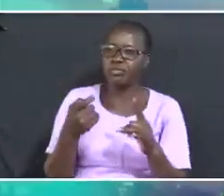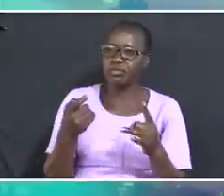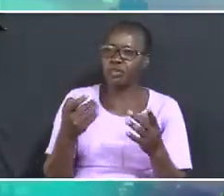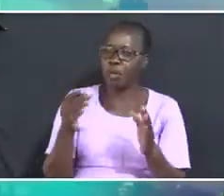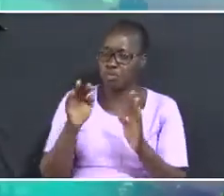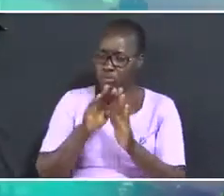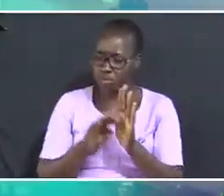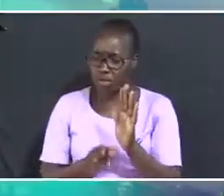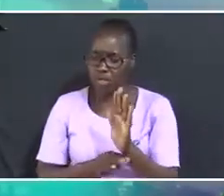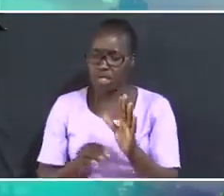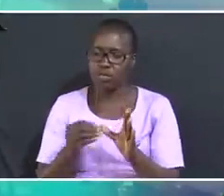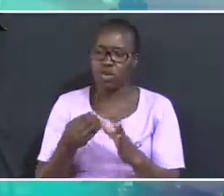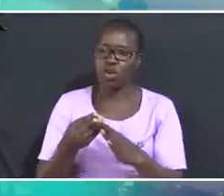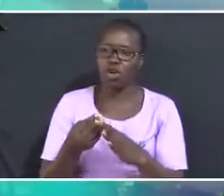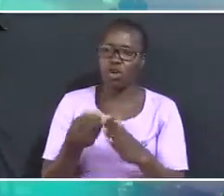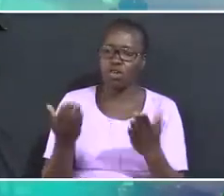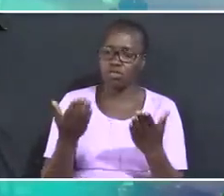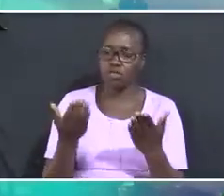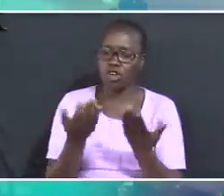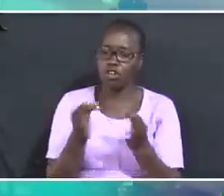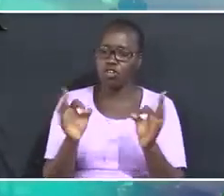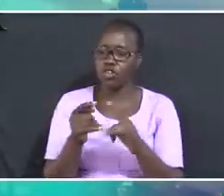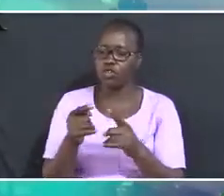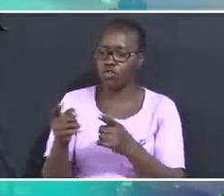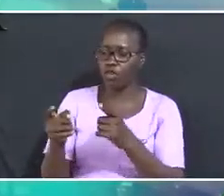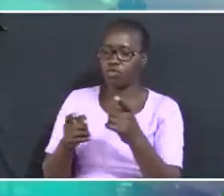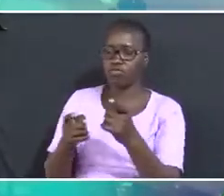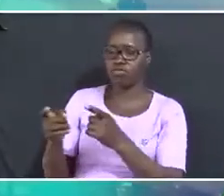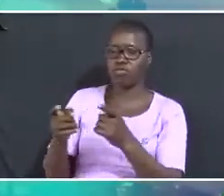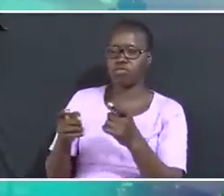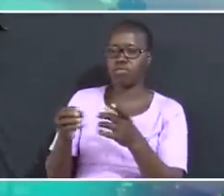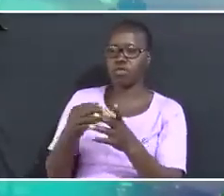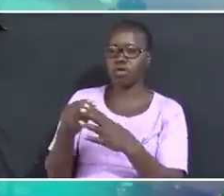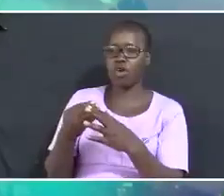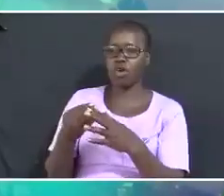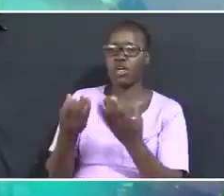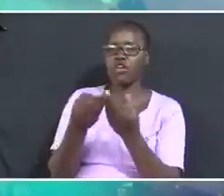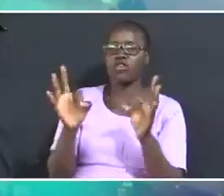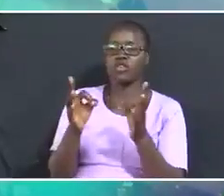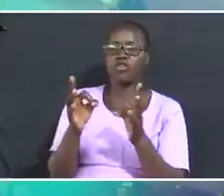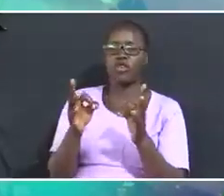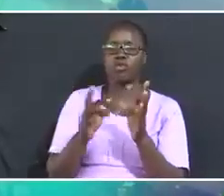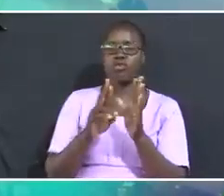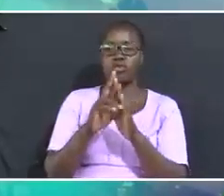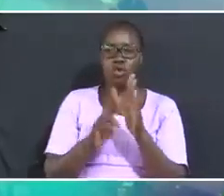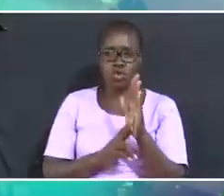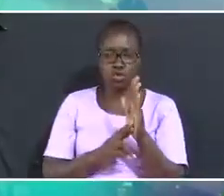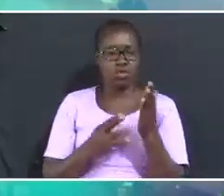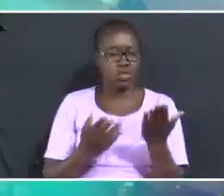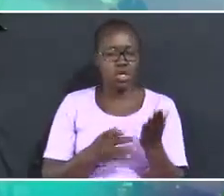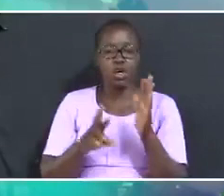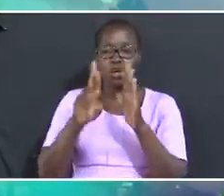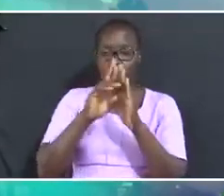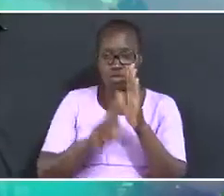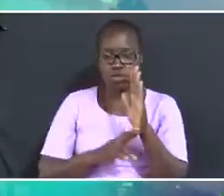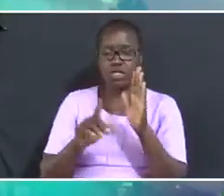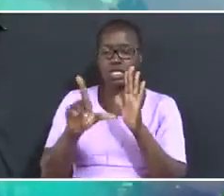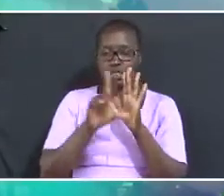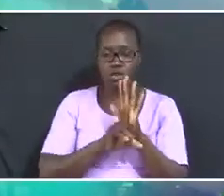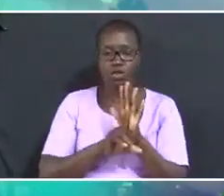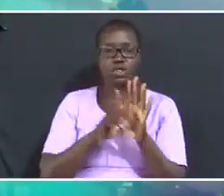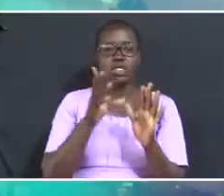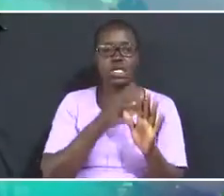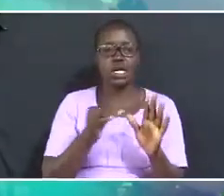schedules? Is it freedom from parameters? Is it freedom from restrictions? These are rules and laws